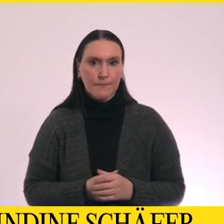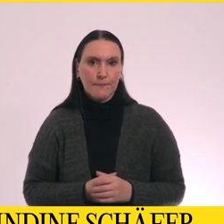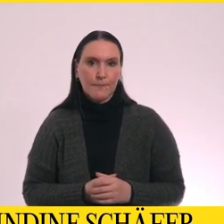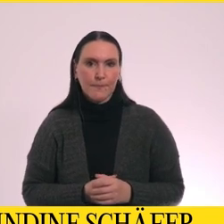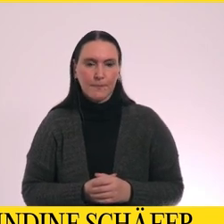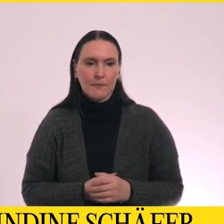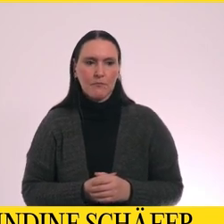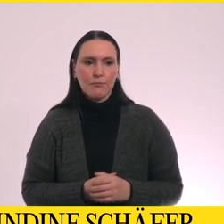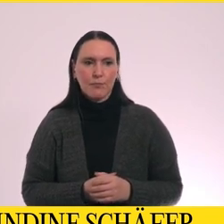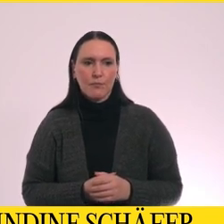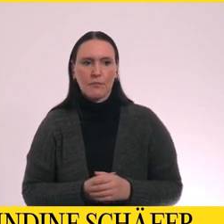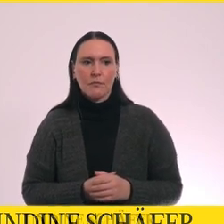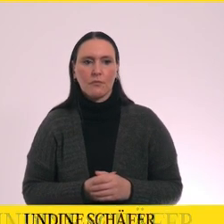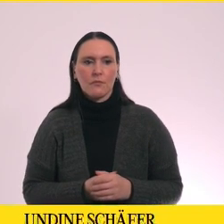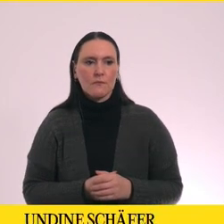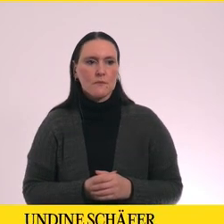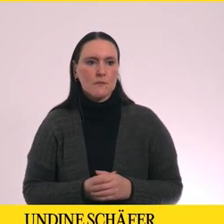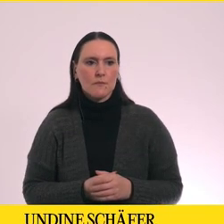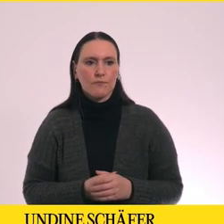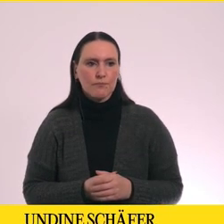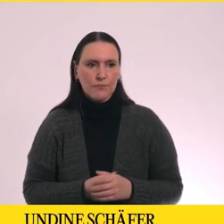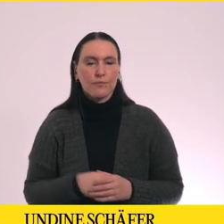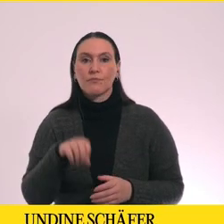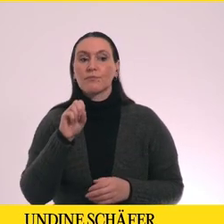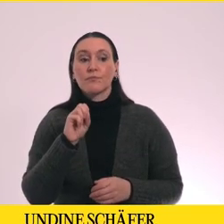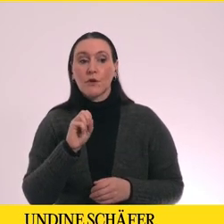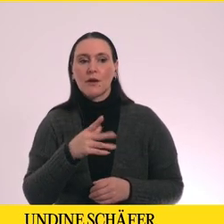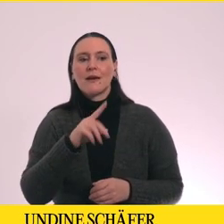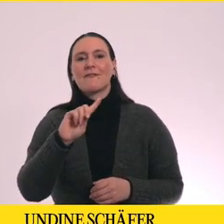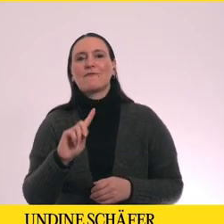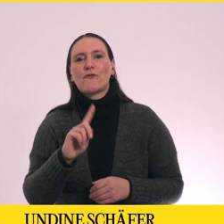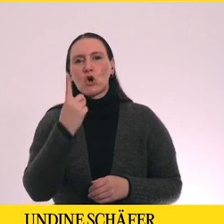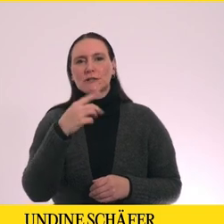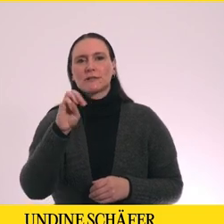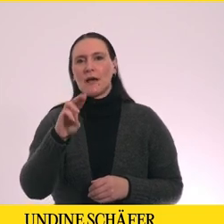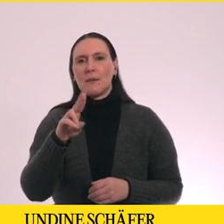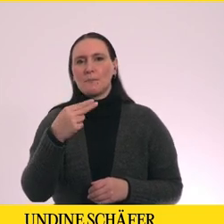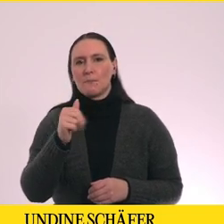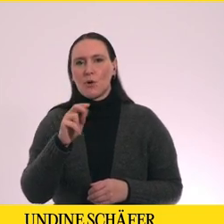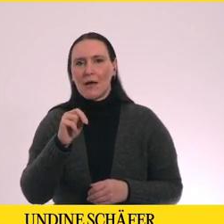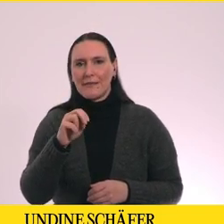Yeah. Okay, let's go to Mohamed and then come back to Sarah.